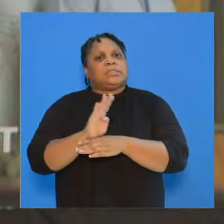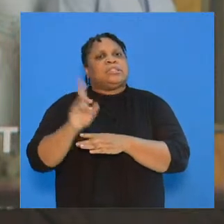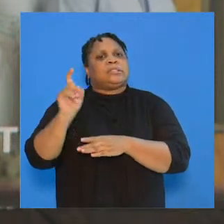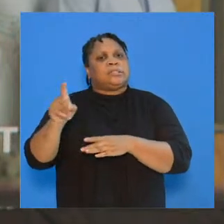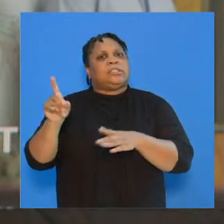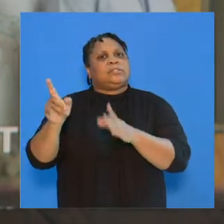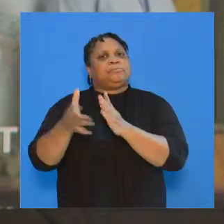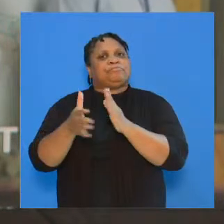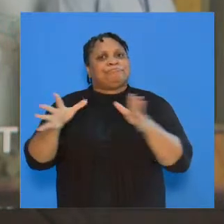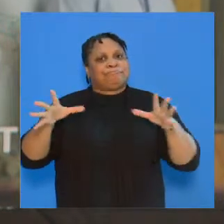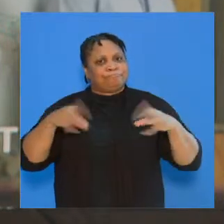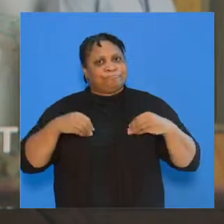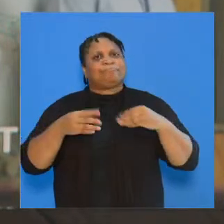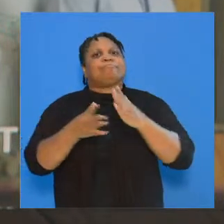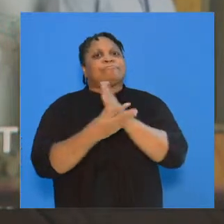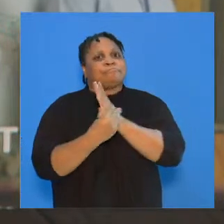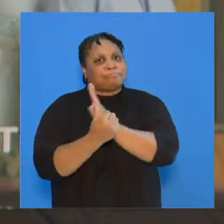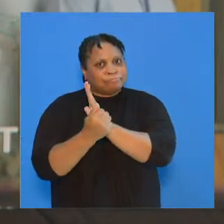talent they may be